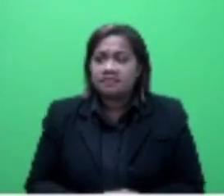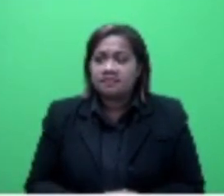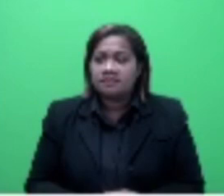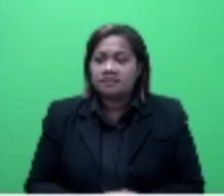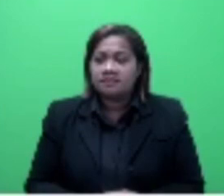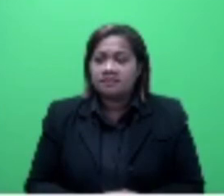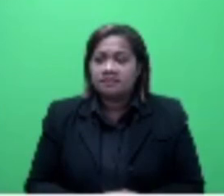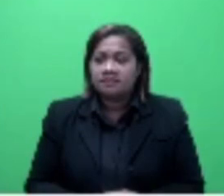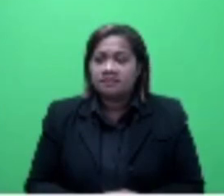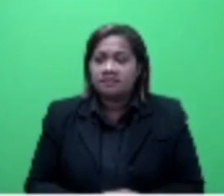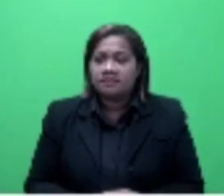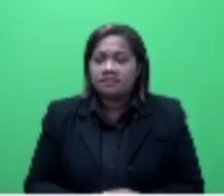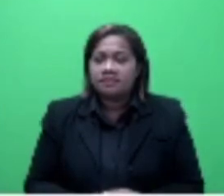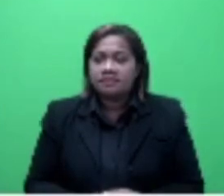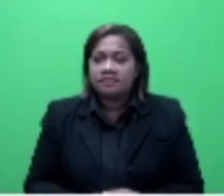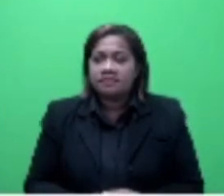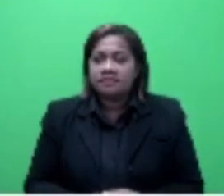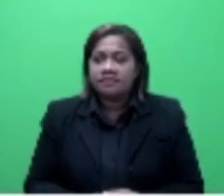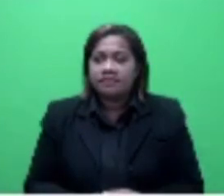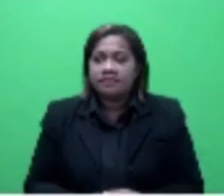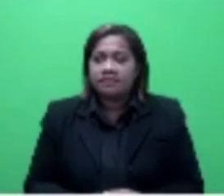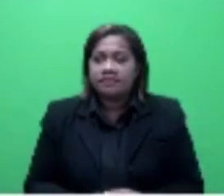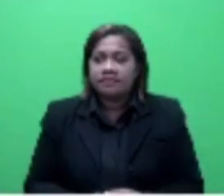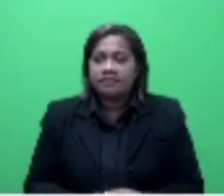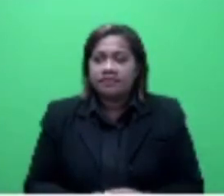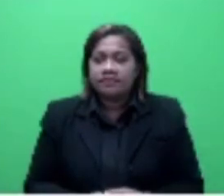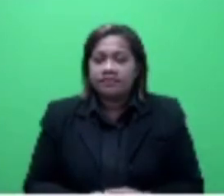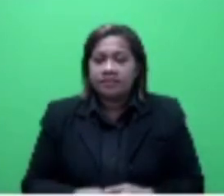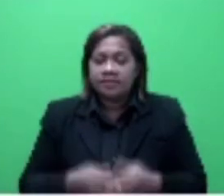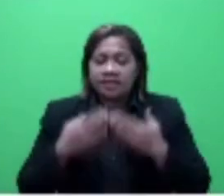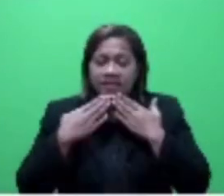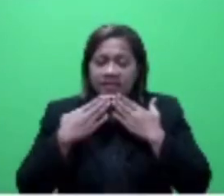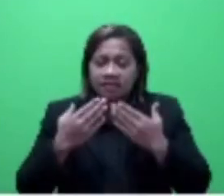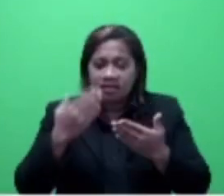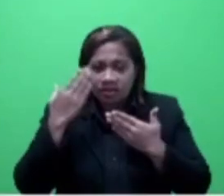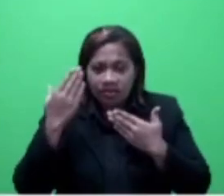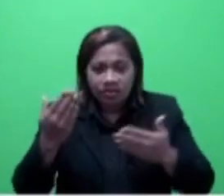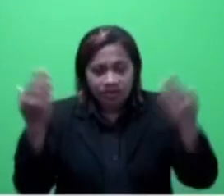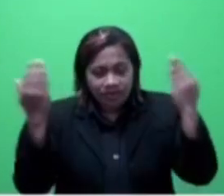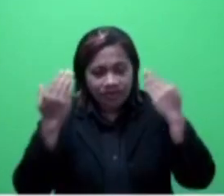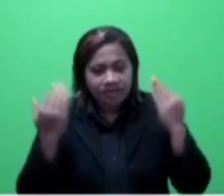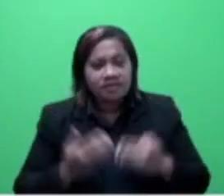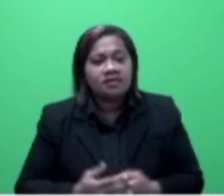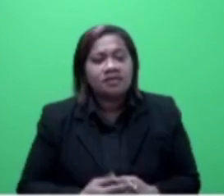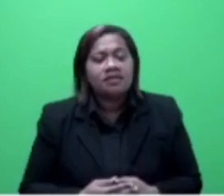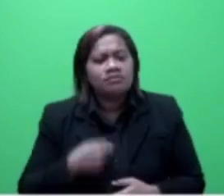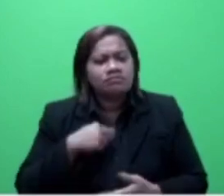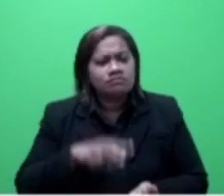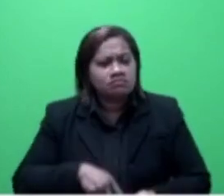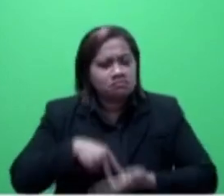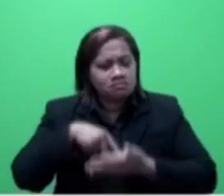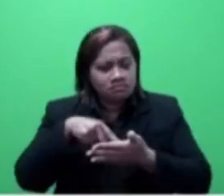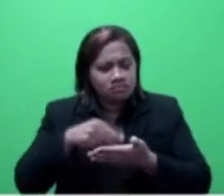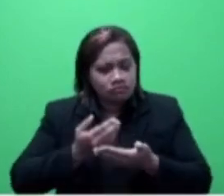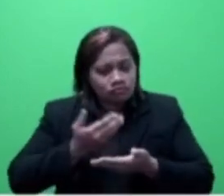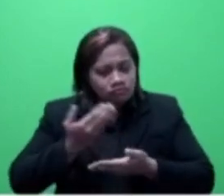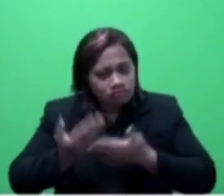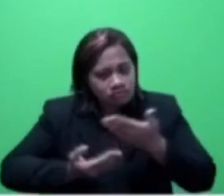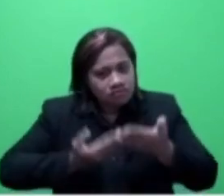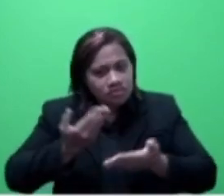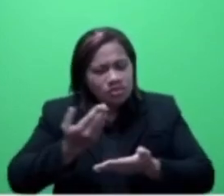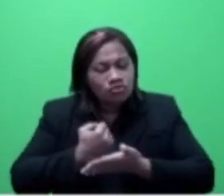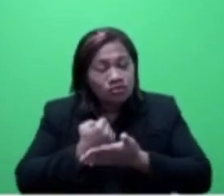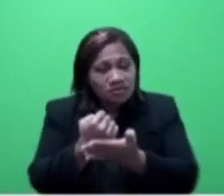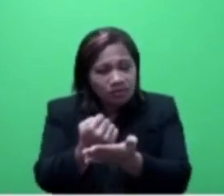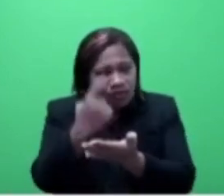Thank you, Honourable Speaker. Honourable Speaker, sir, I rise to contribute briefly to support the